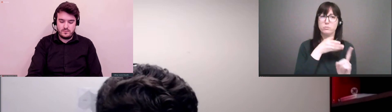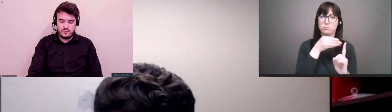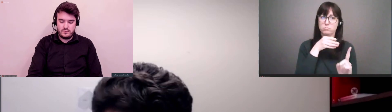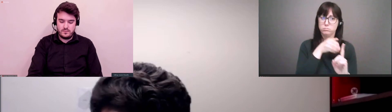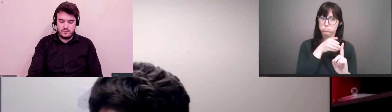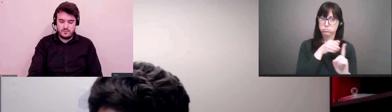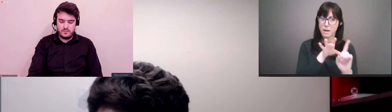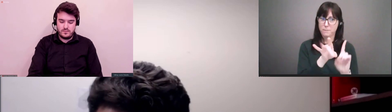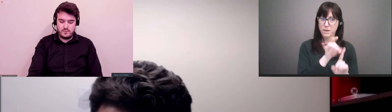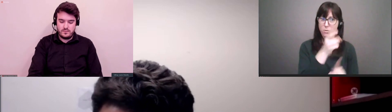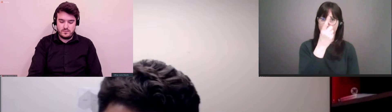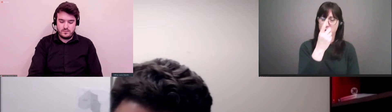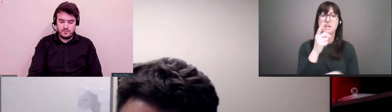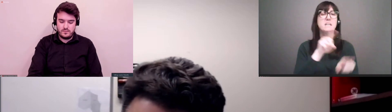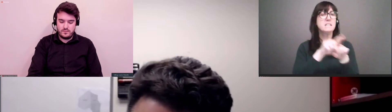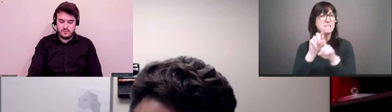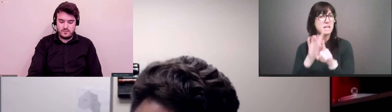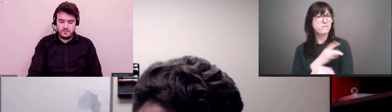is